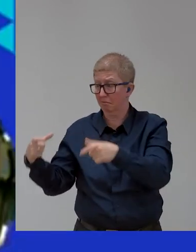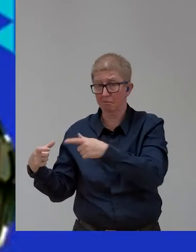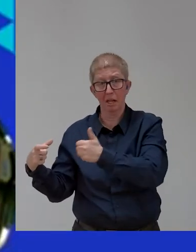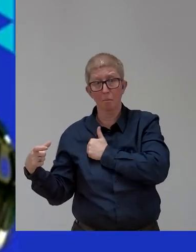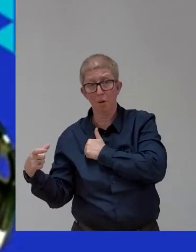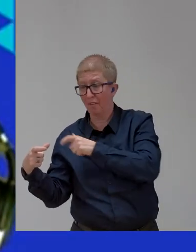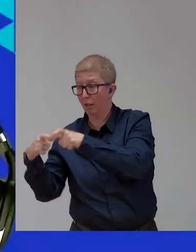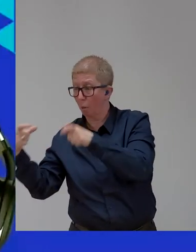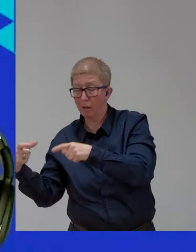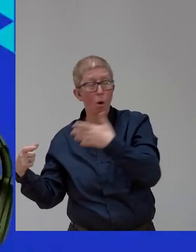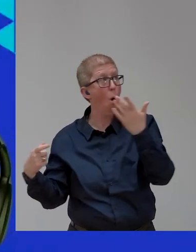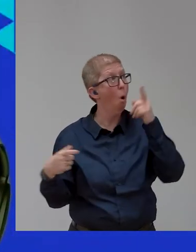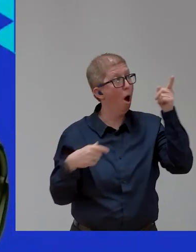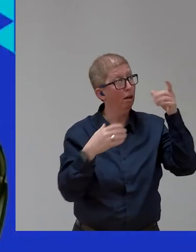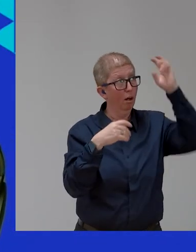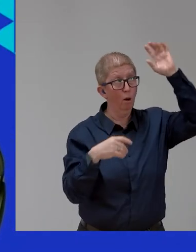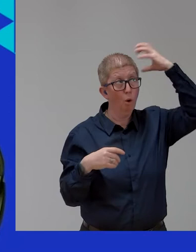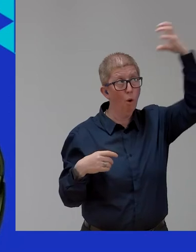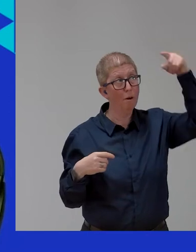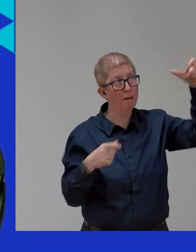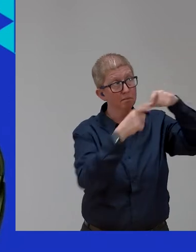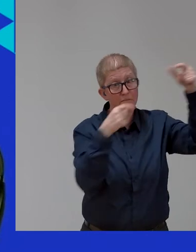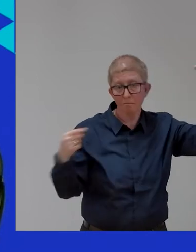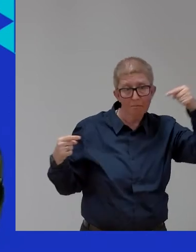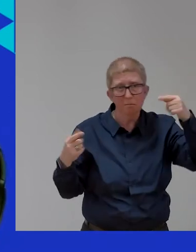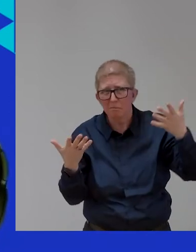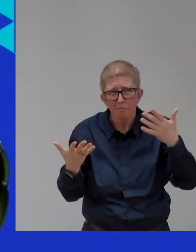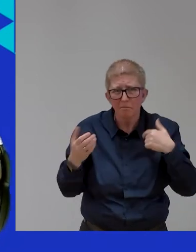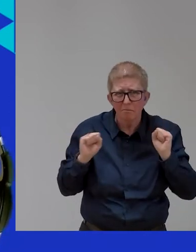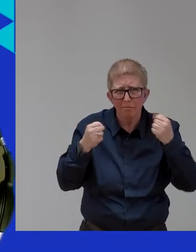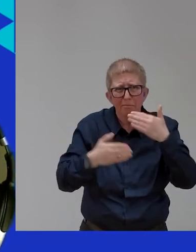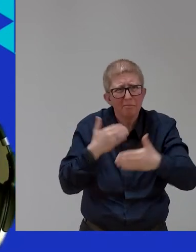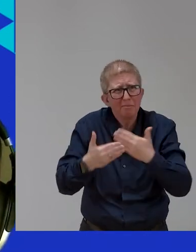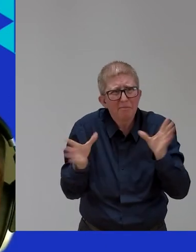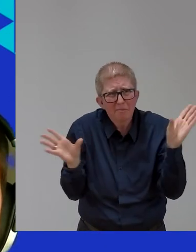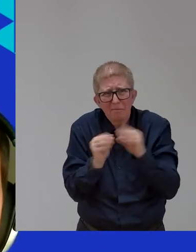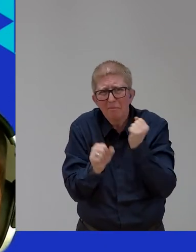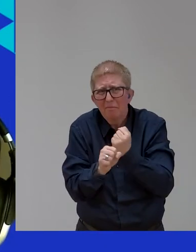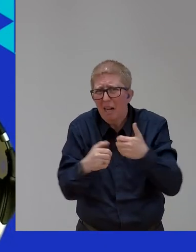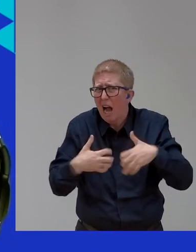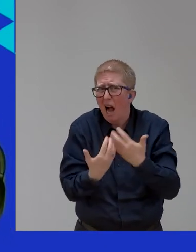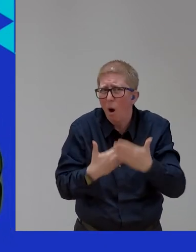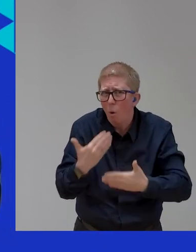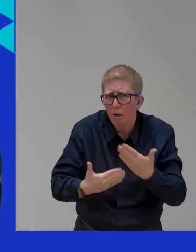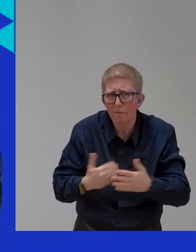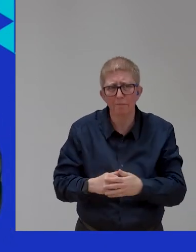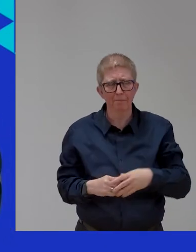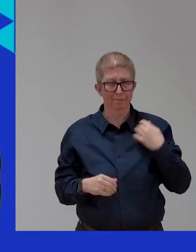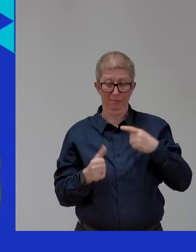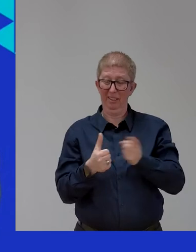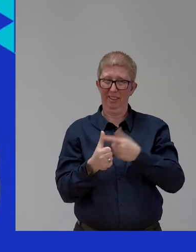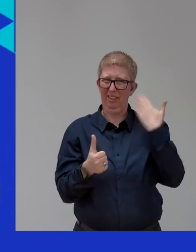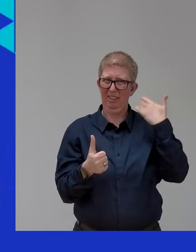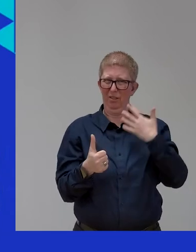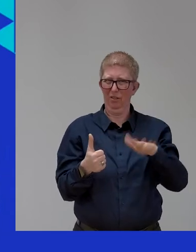you, Catalina. I mentioned in the answer to your first question that we in the ILO are